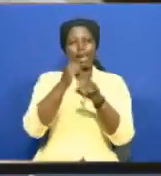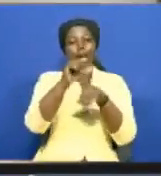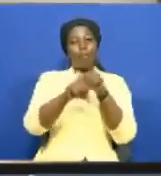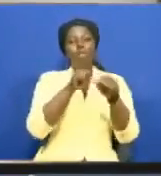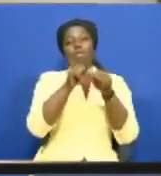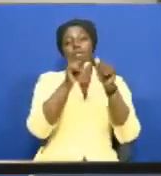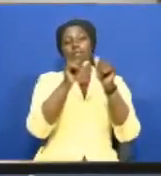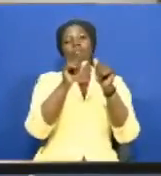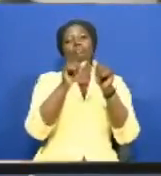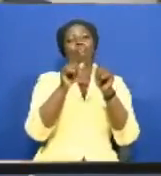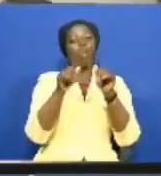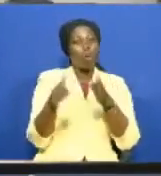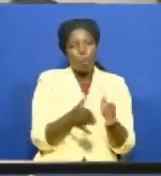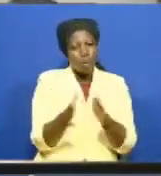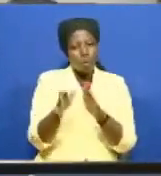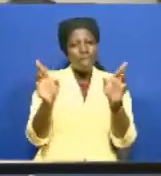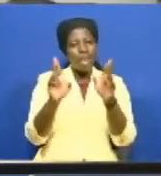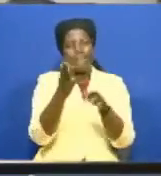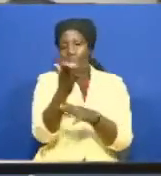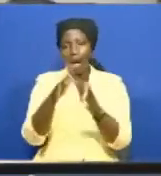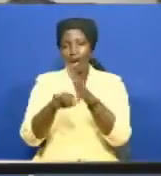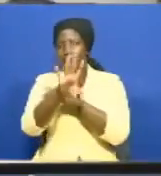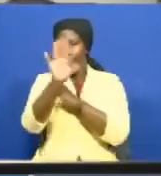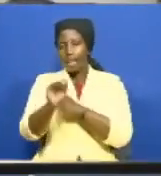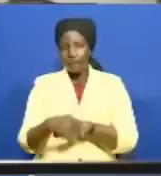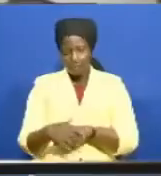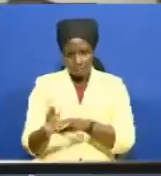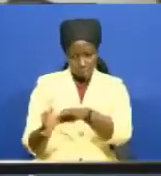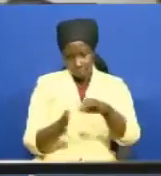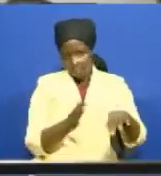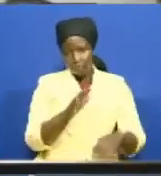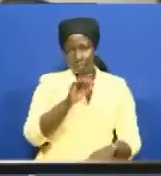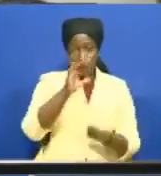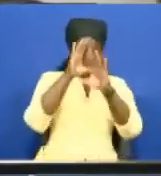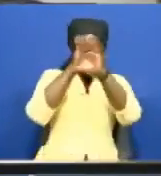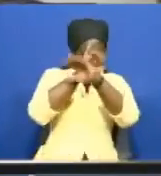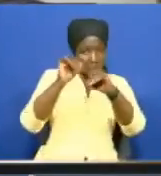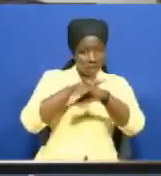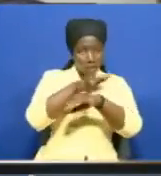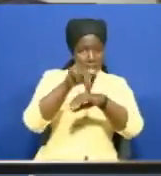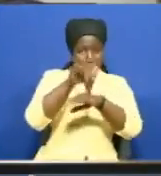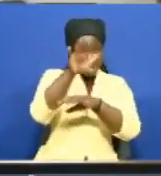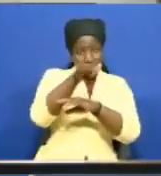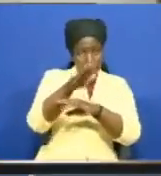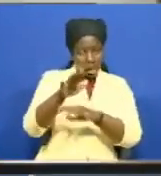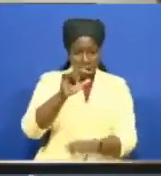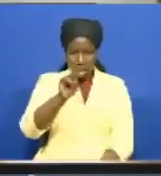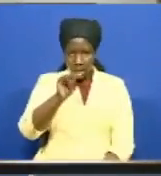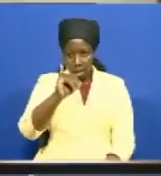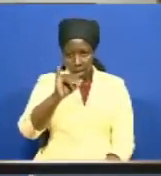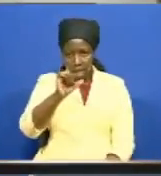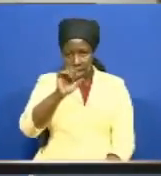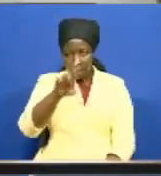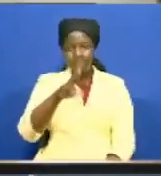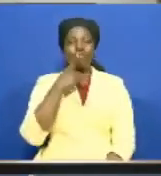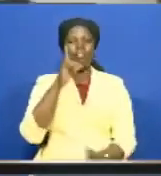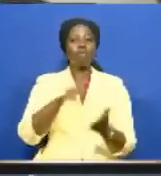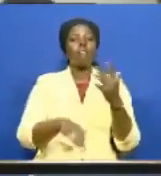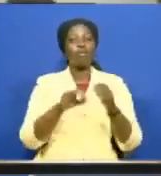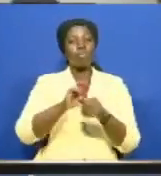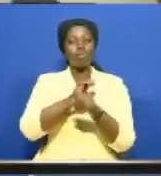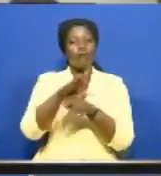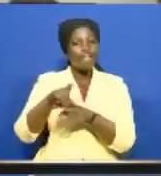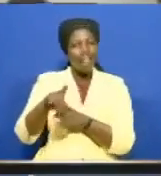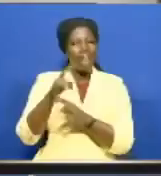Africa. On his part, Tini Oiseni, president of the National Assembly of Niger, said the coronavirus pandemic